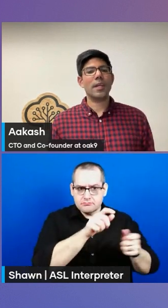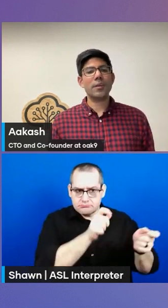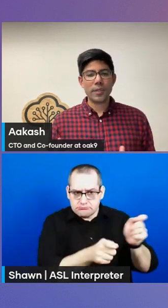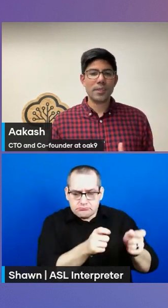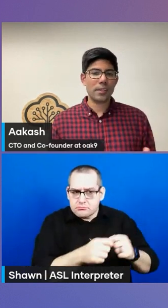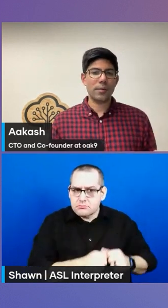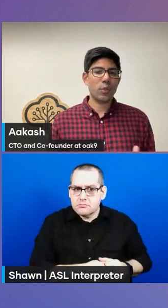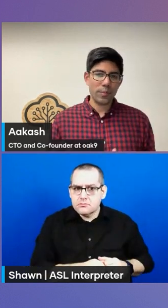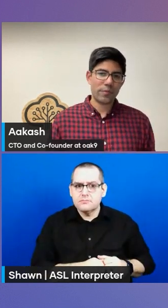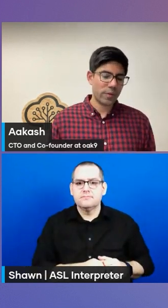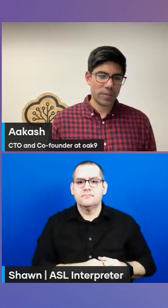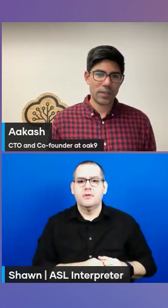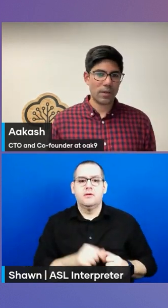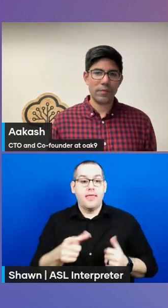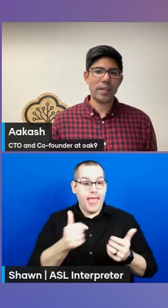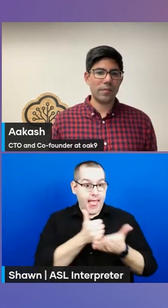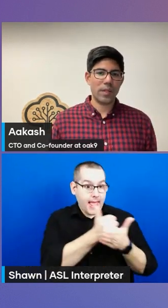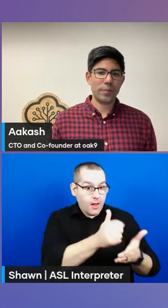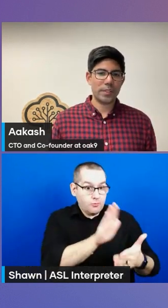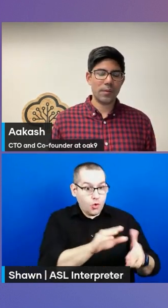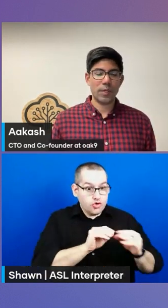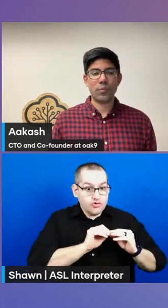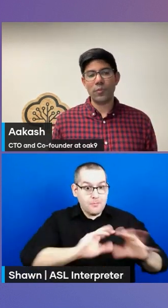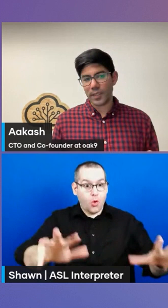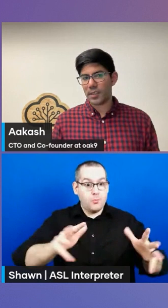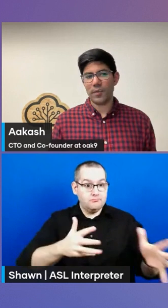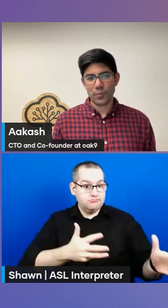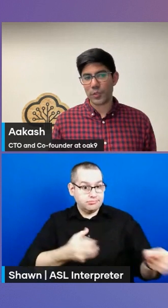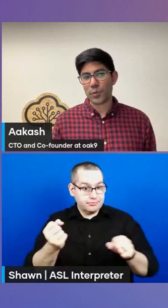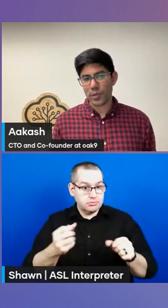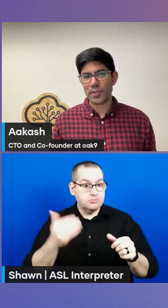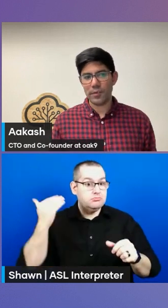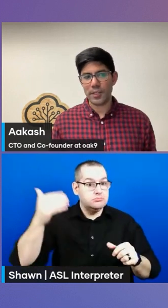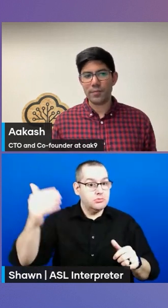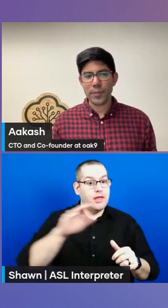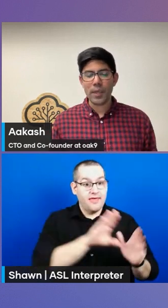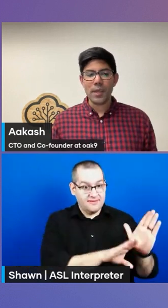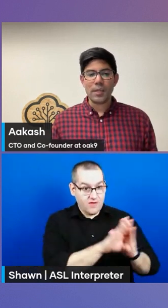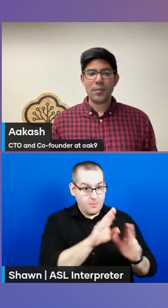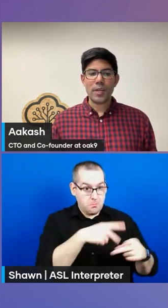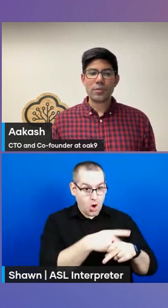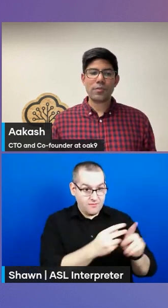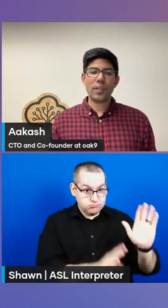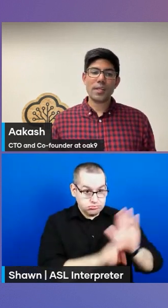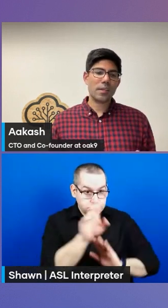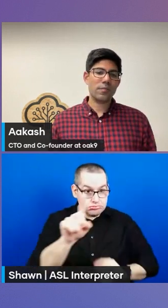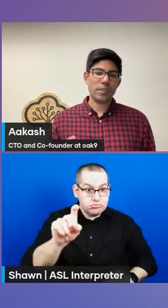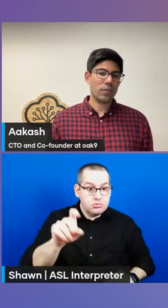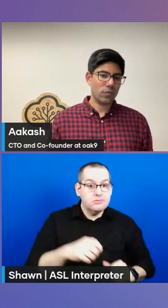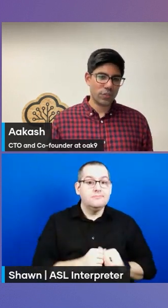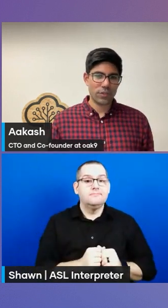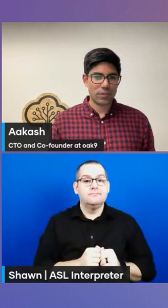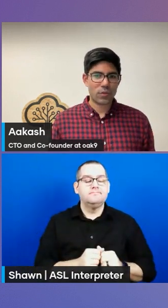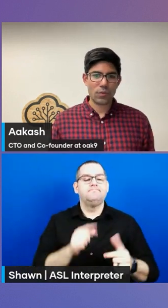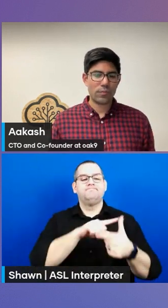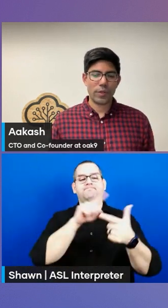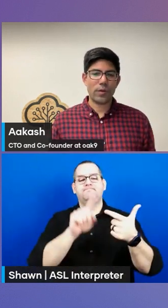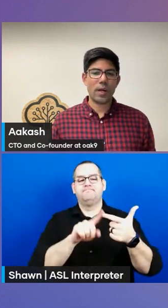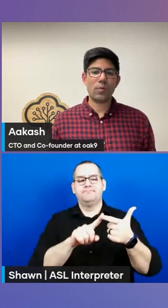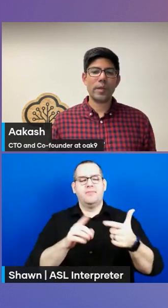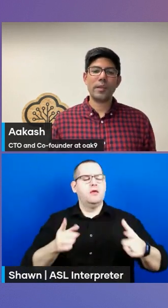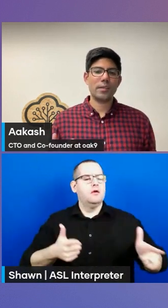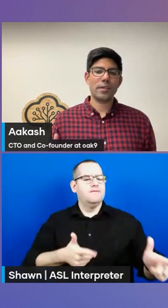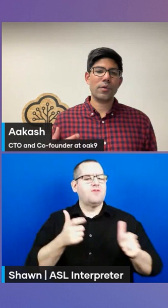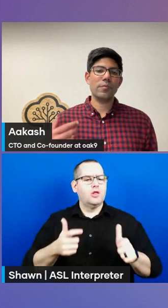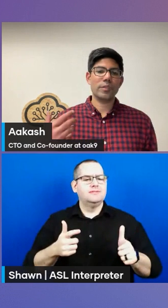really increasing the deployment frequency of that development team and improving that developer's productivity? They measure velocity of resolution. So,